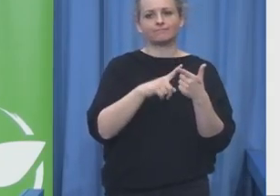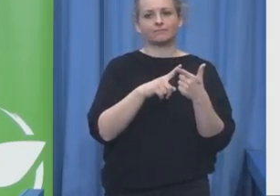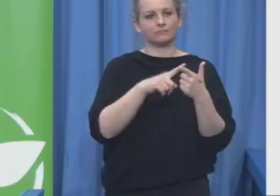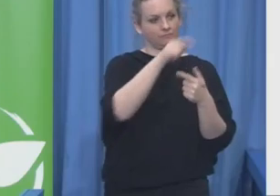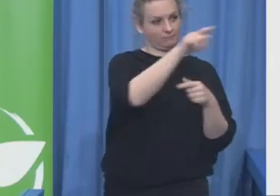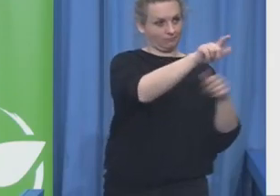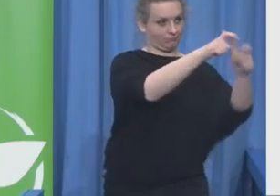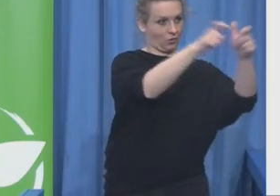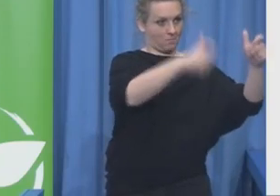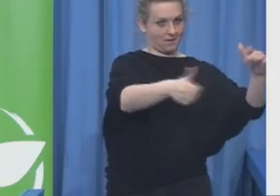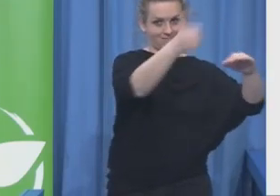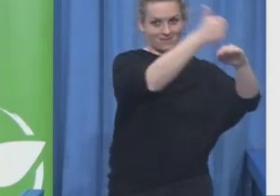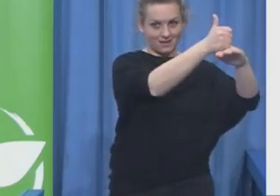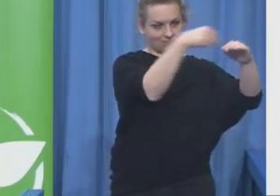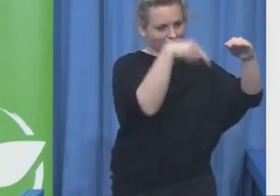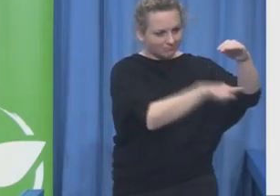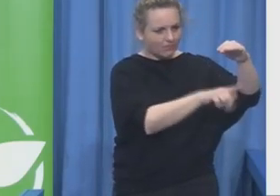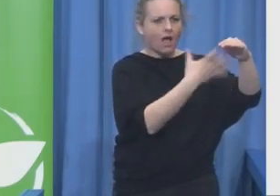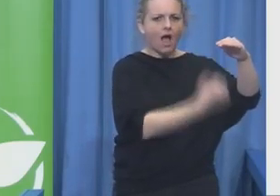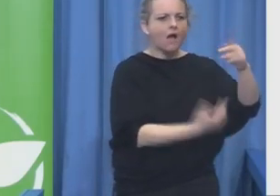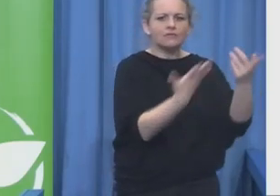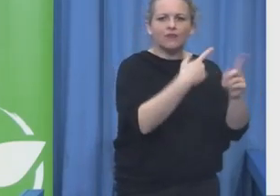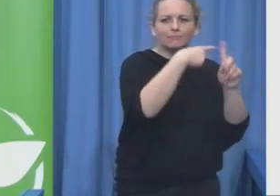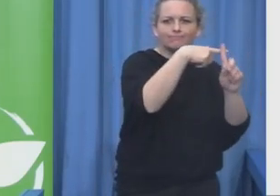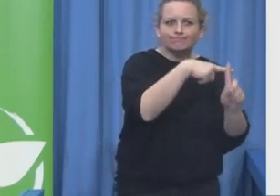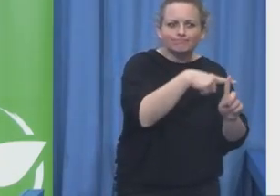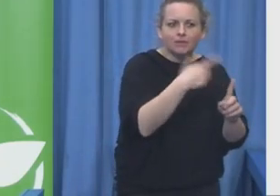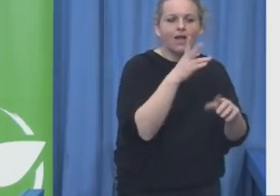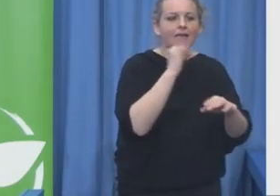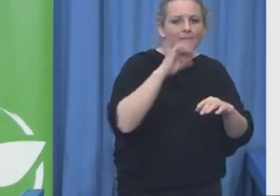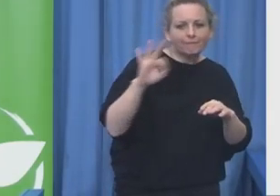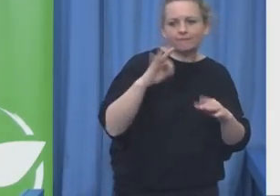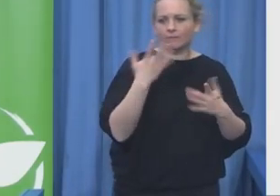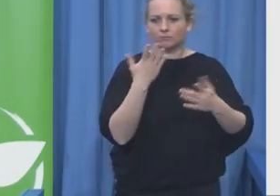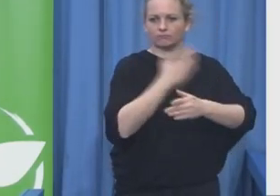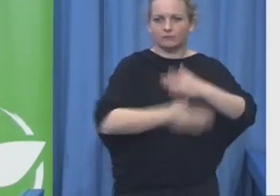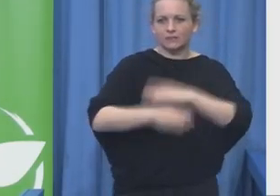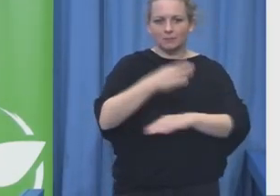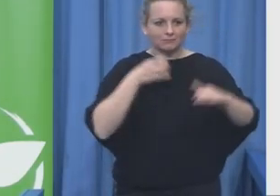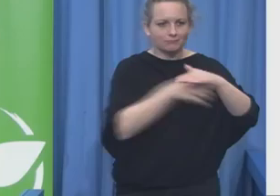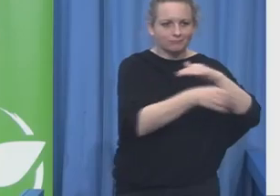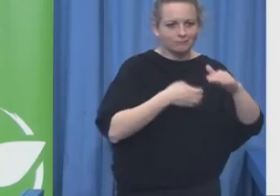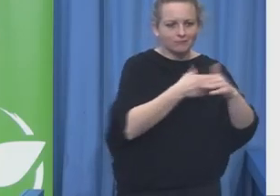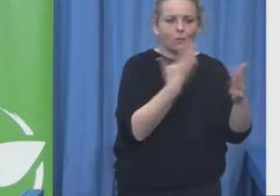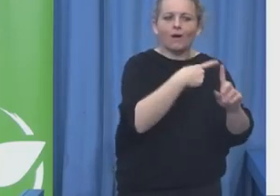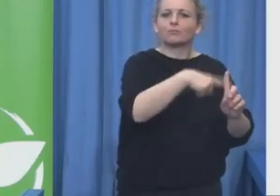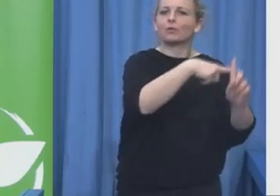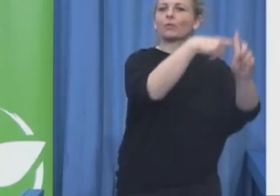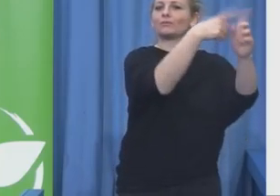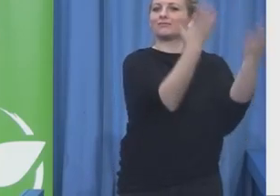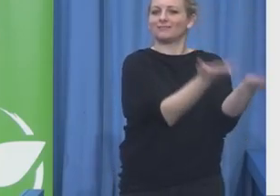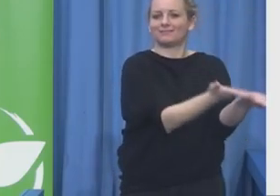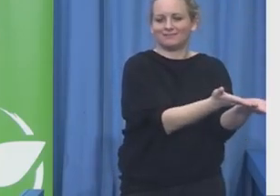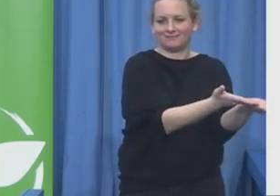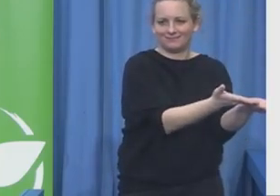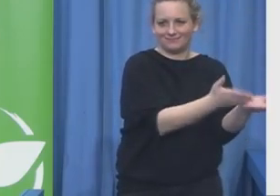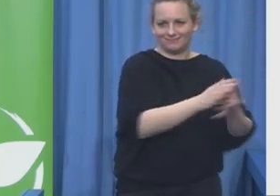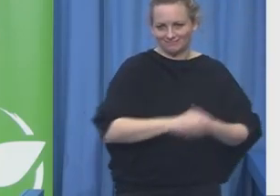And over the 3.5 year period that Cherokee Foundation was implementing this project in Paraguay, they managed to